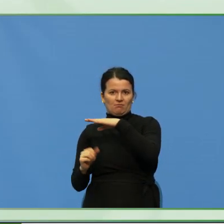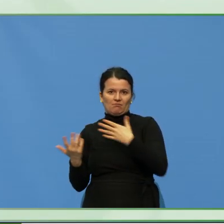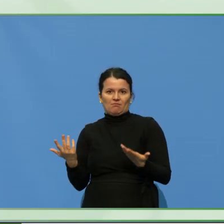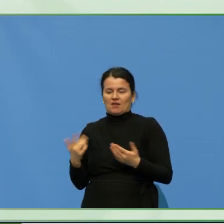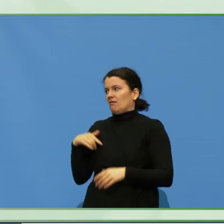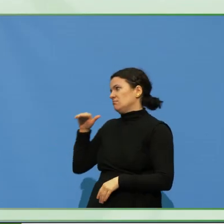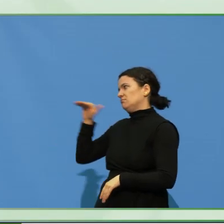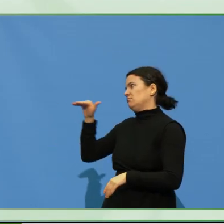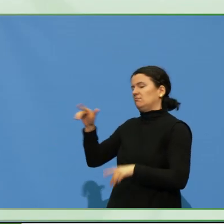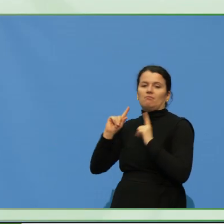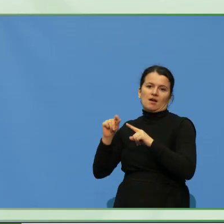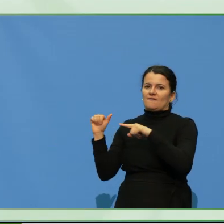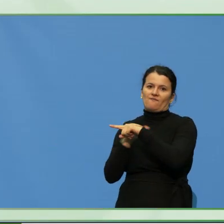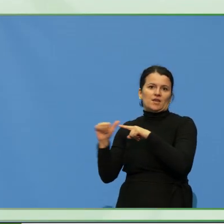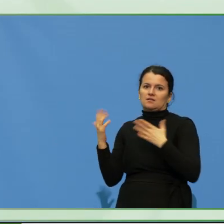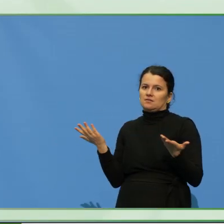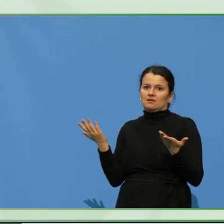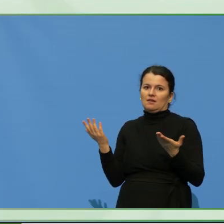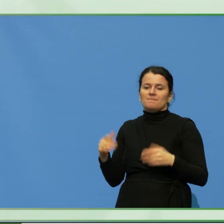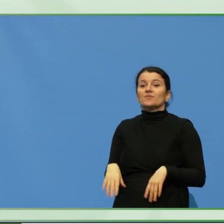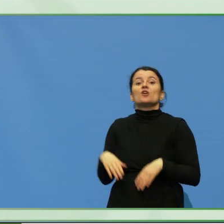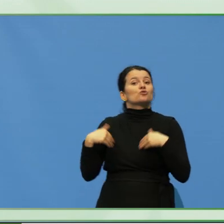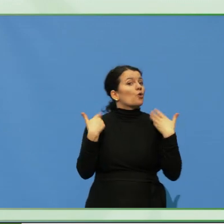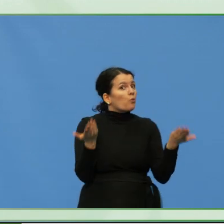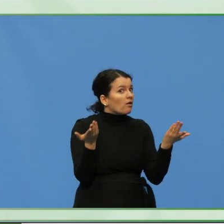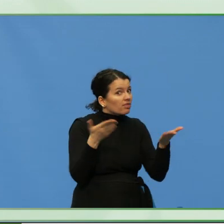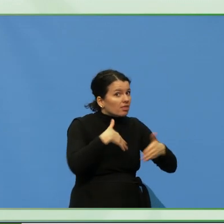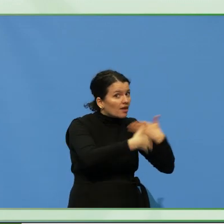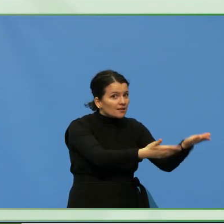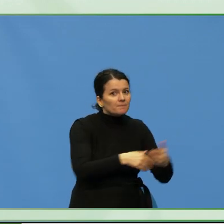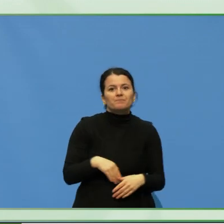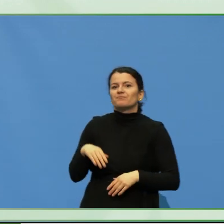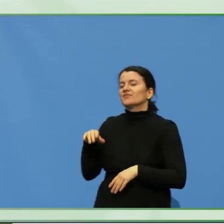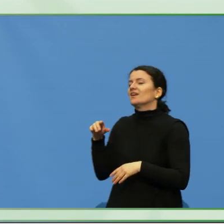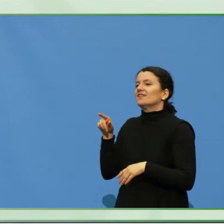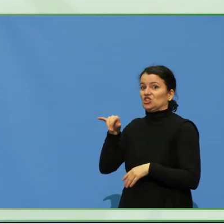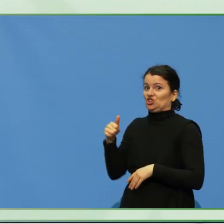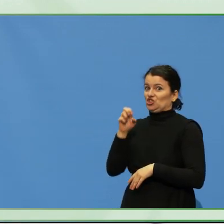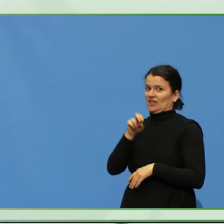of the story. What happened then? So I get